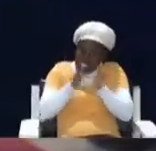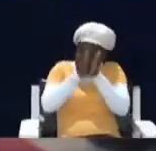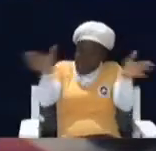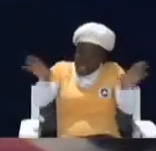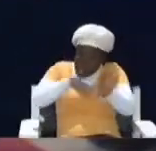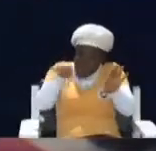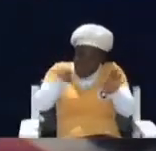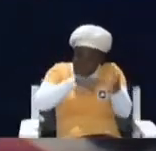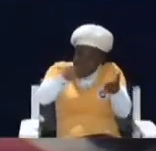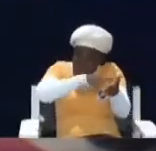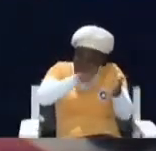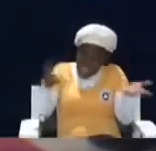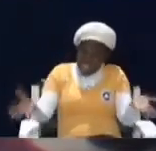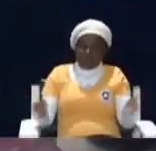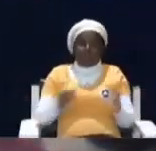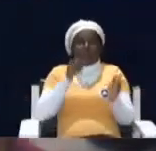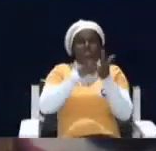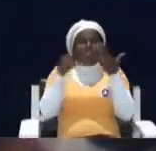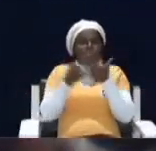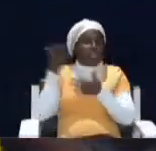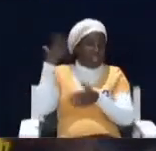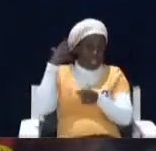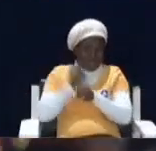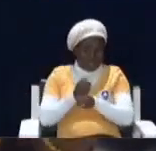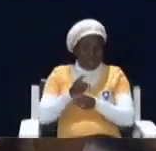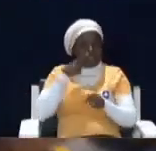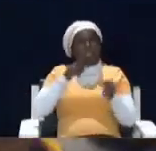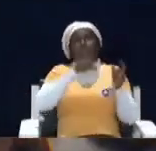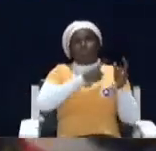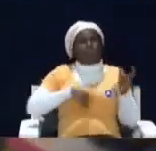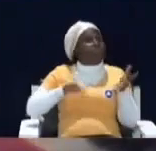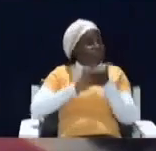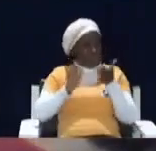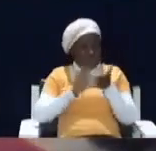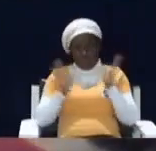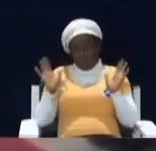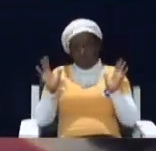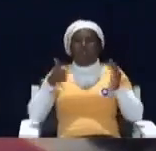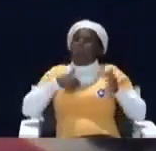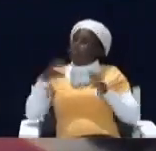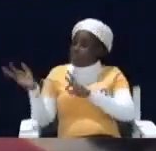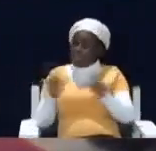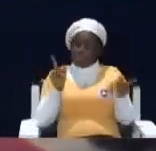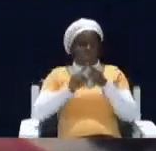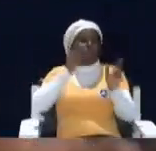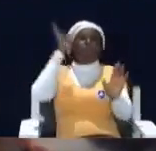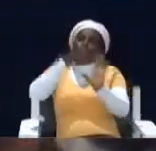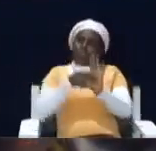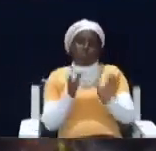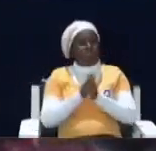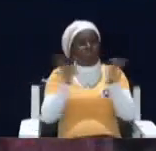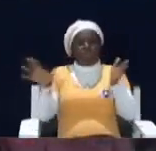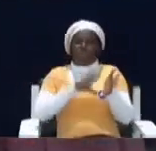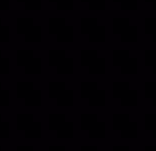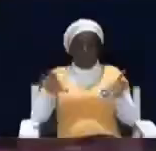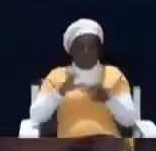that January last year, she said, Lord, forgive me. I'm ready to join the mass choir. And she